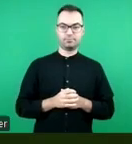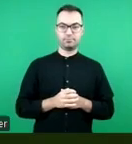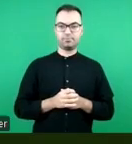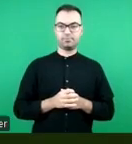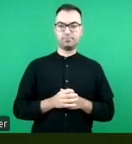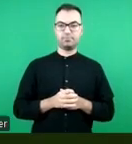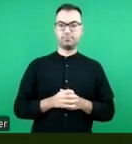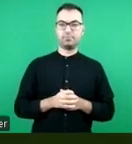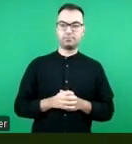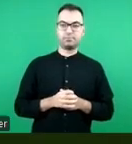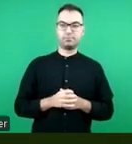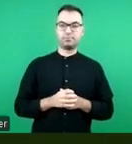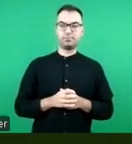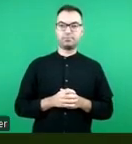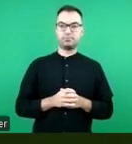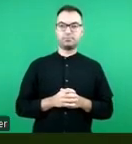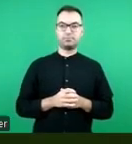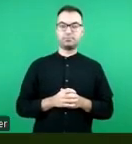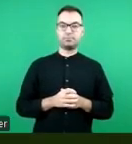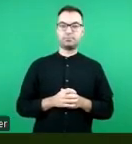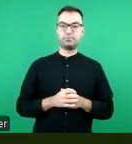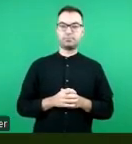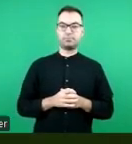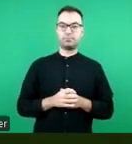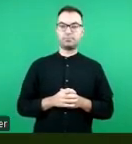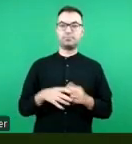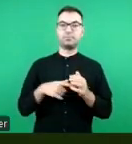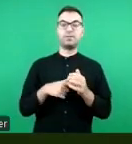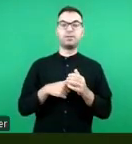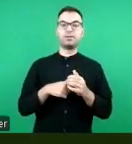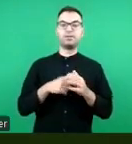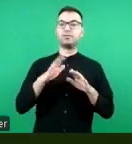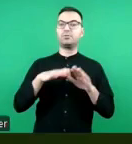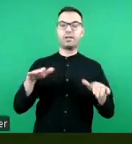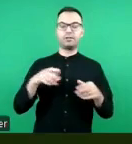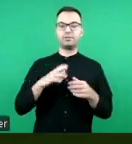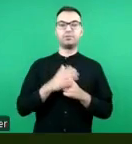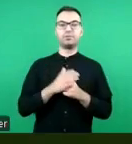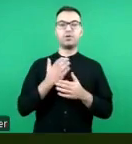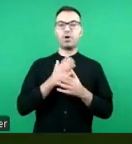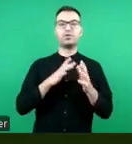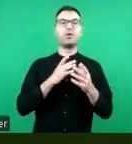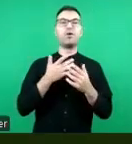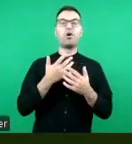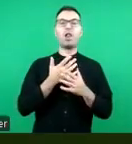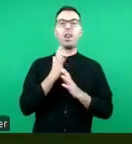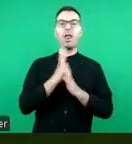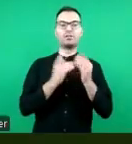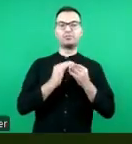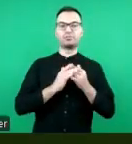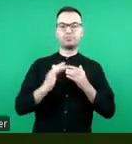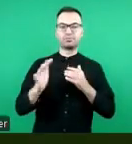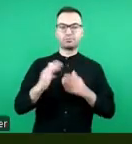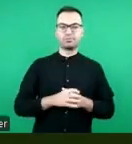early several stages of forest succession still belong to forests. But I think the thing